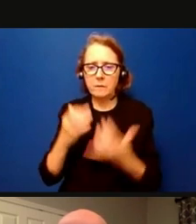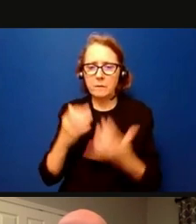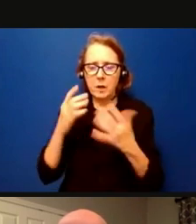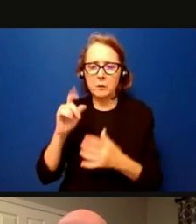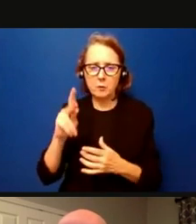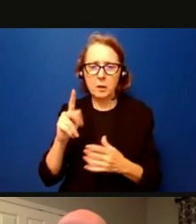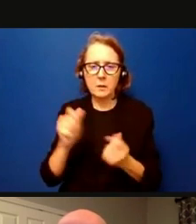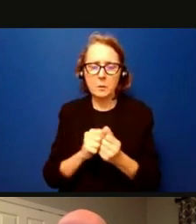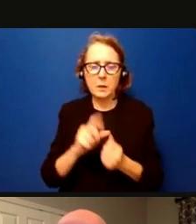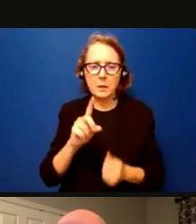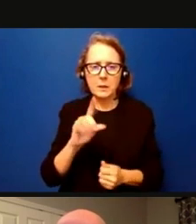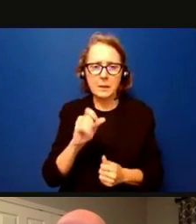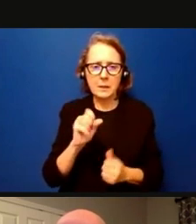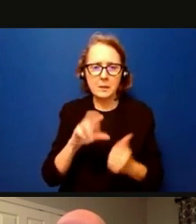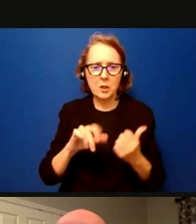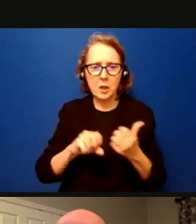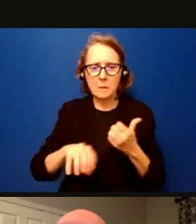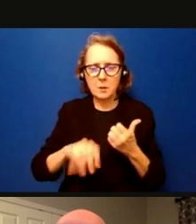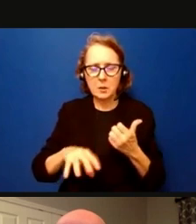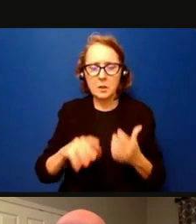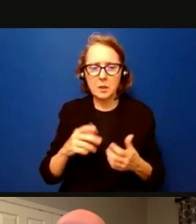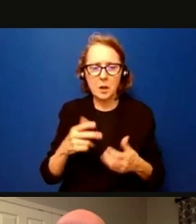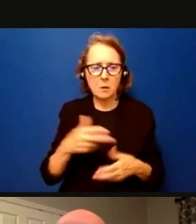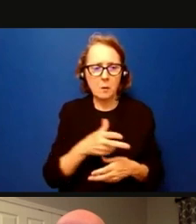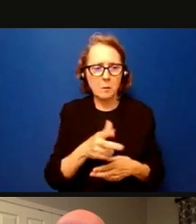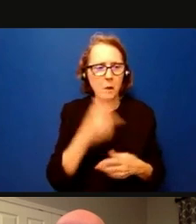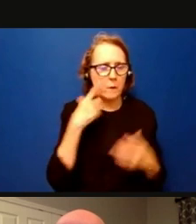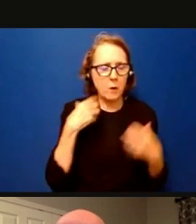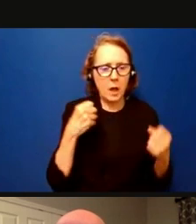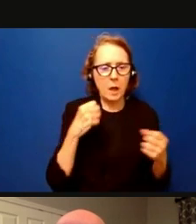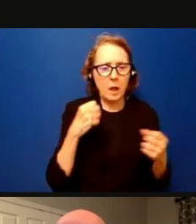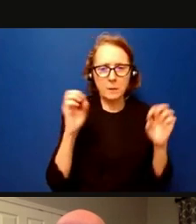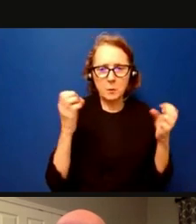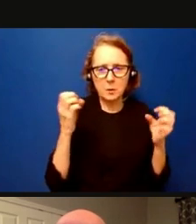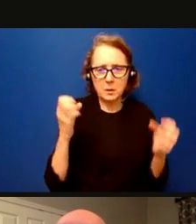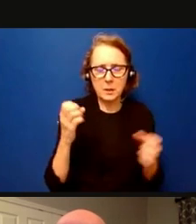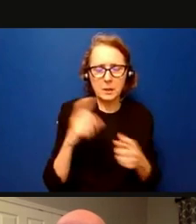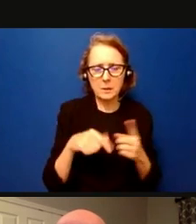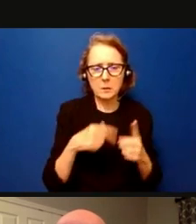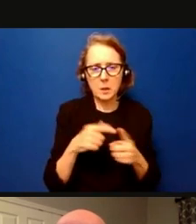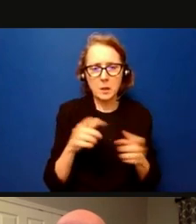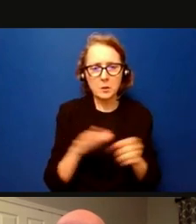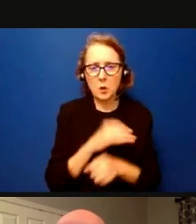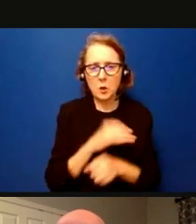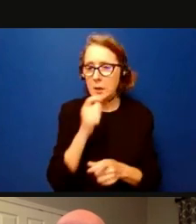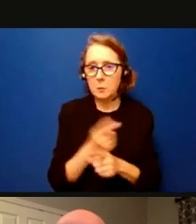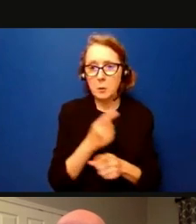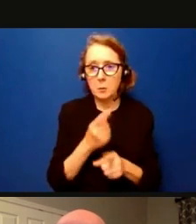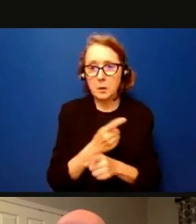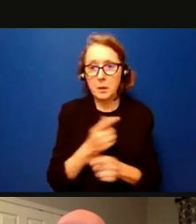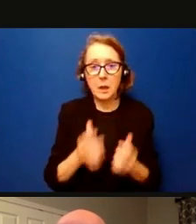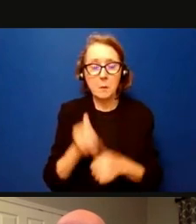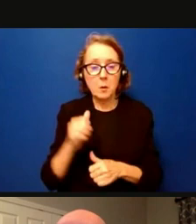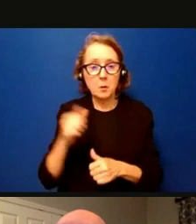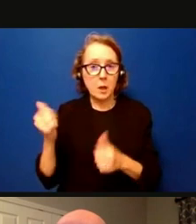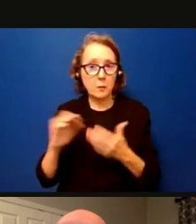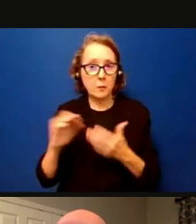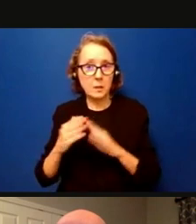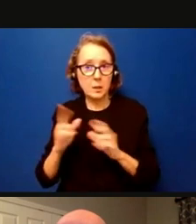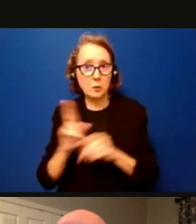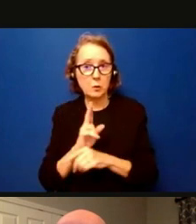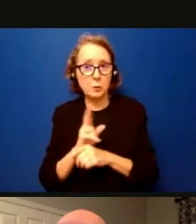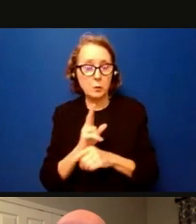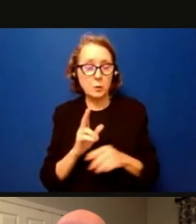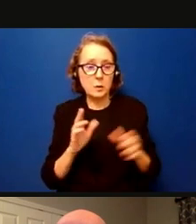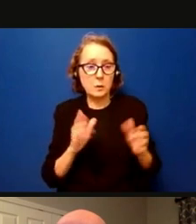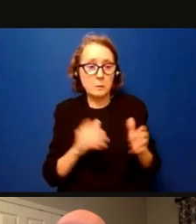emissions are roaming around for health emergencies when it's totally inappropriate. And most other cities use smaller